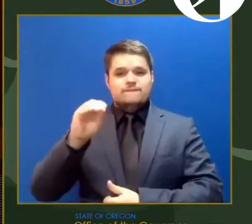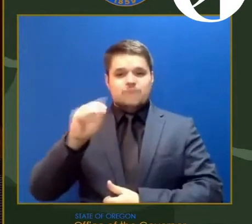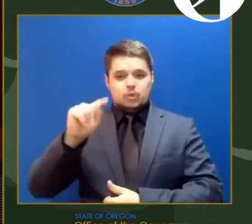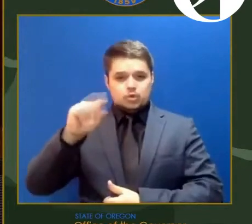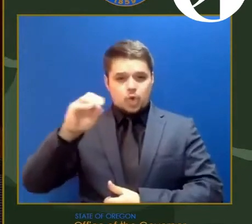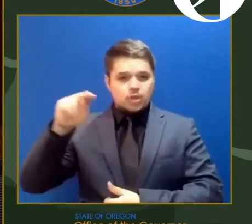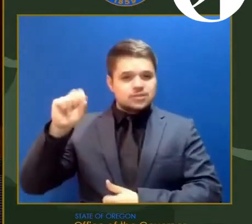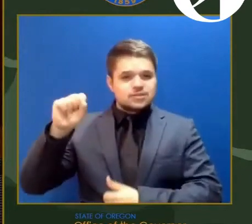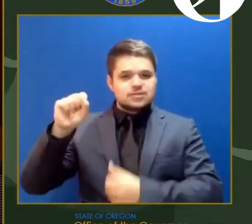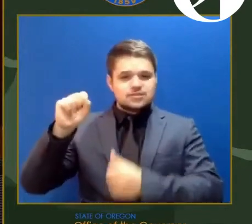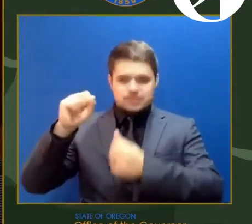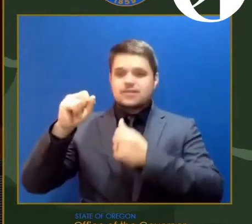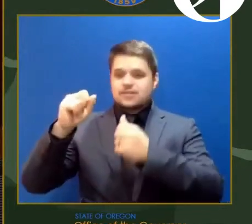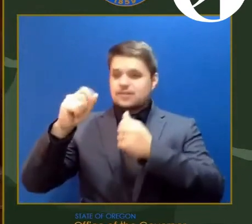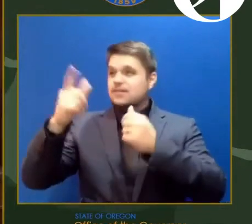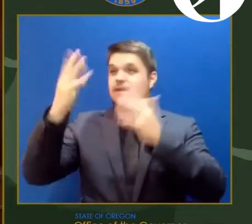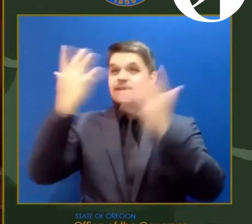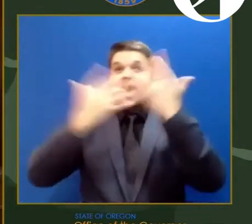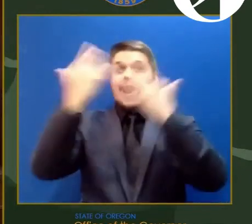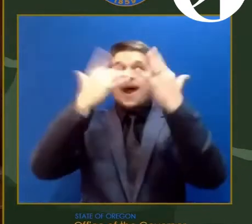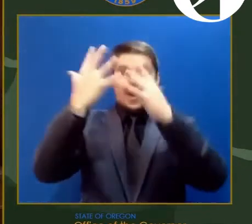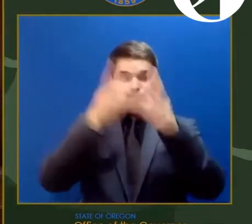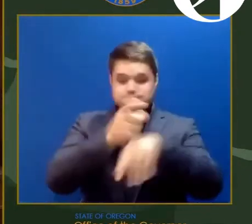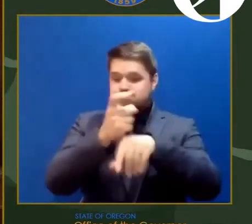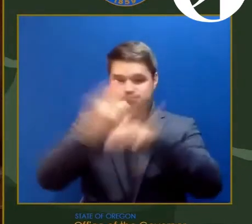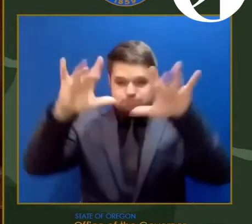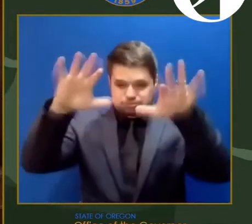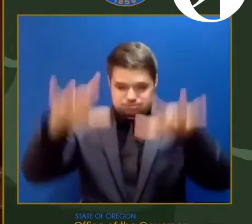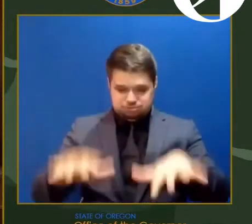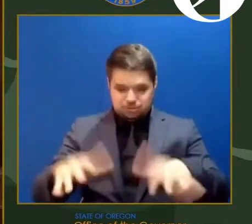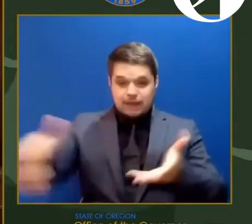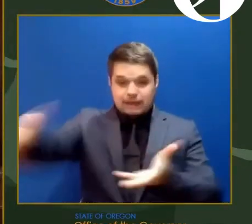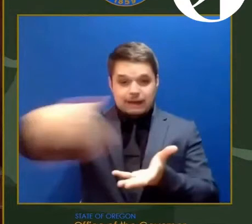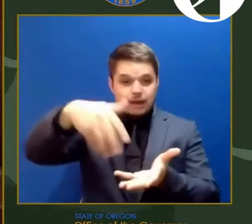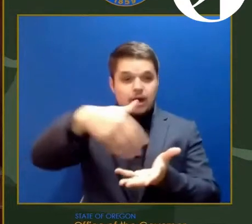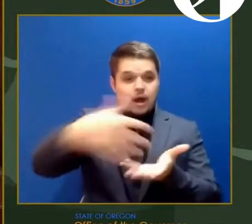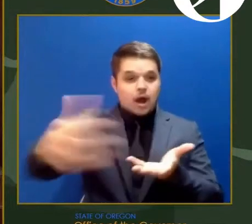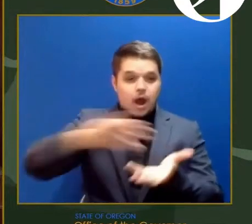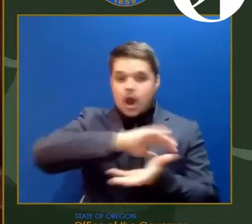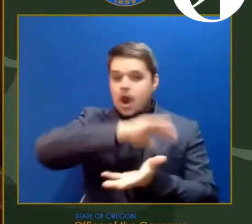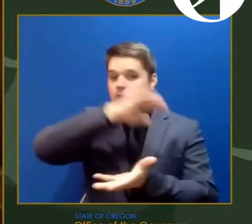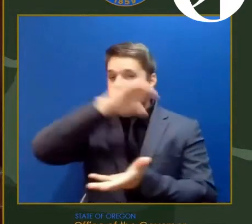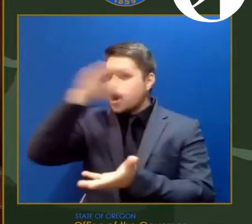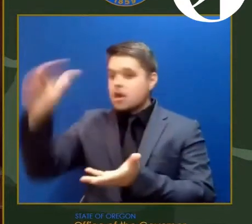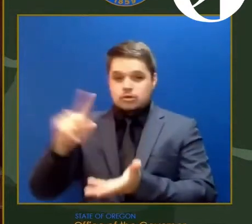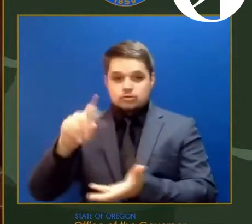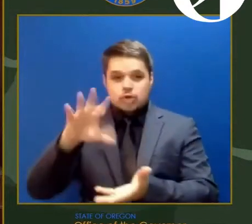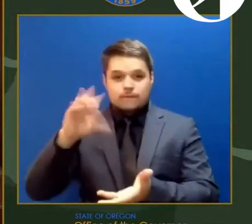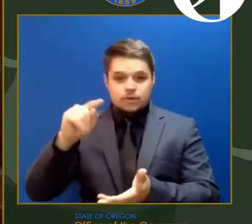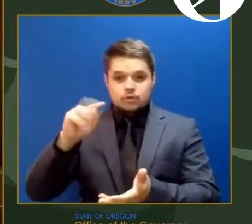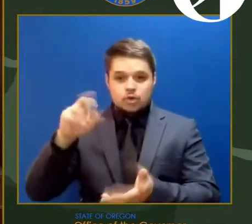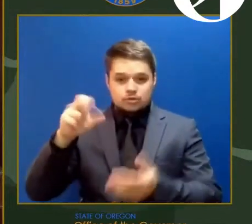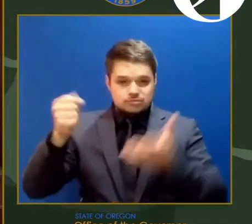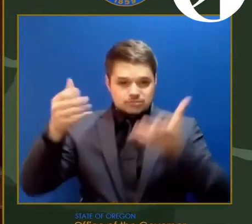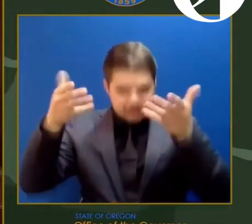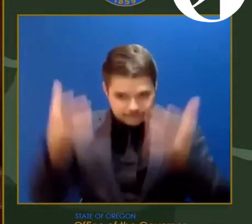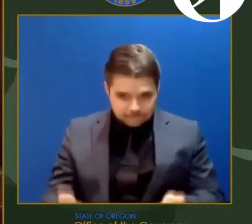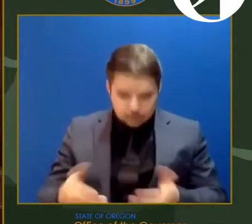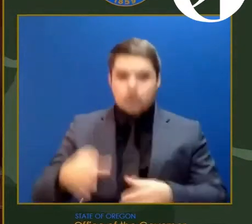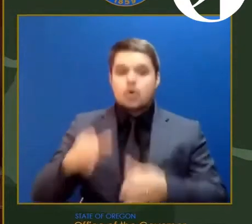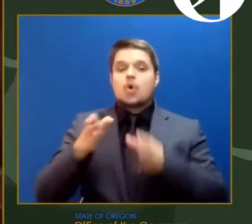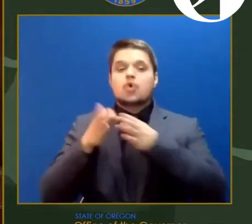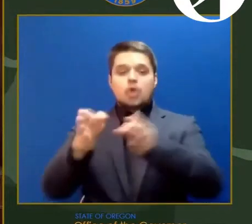nearly 2,300 properties, opened up 240 miles of roads, and we continue to shelter and feed